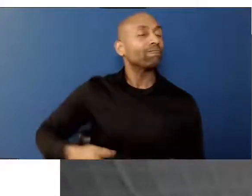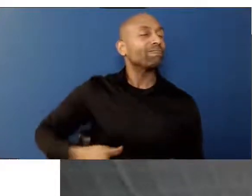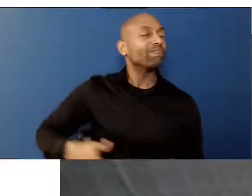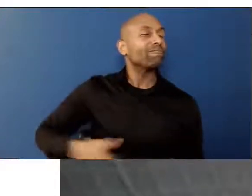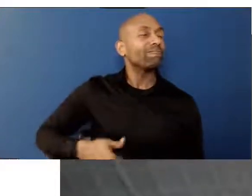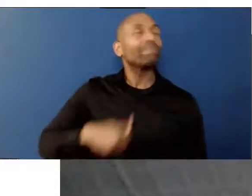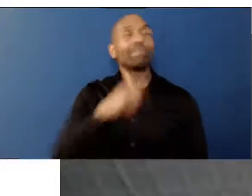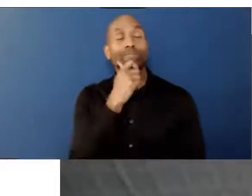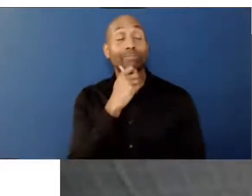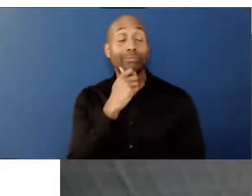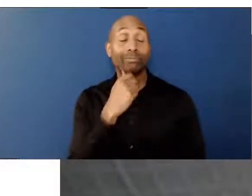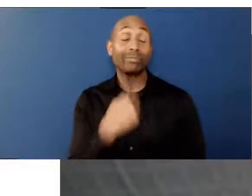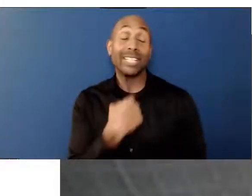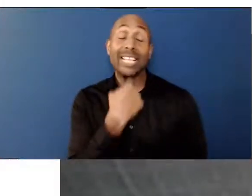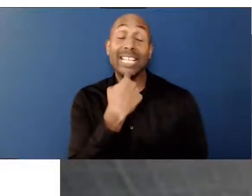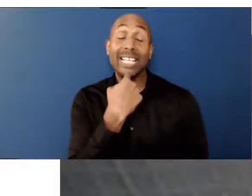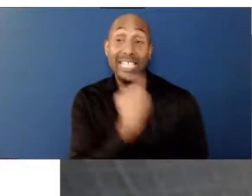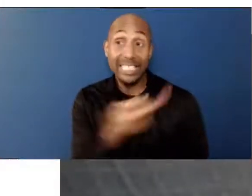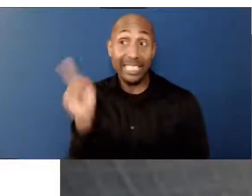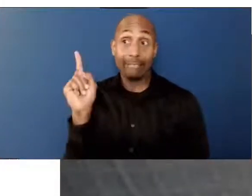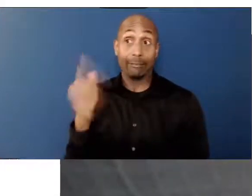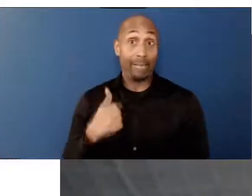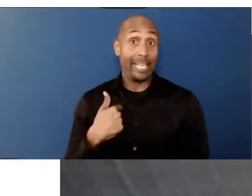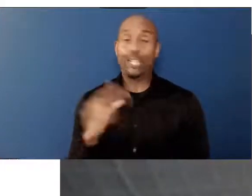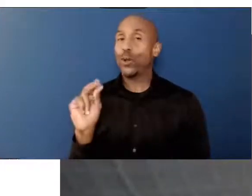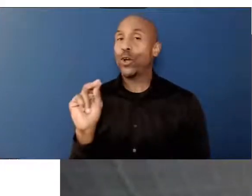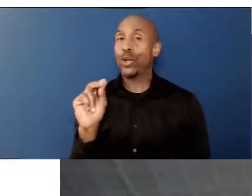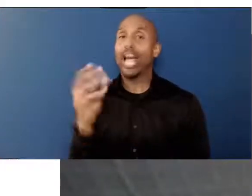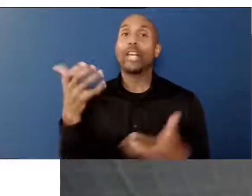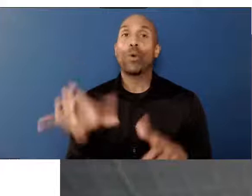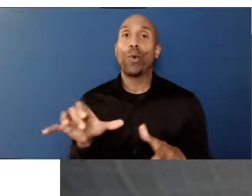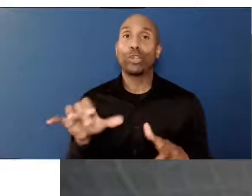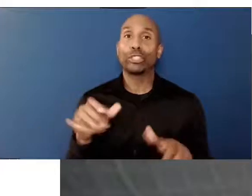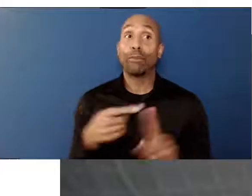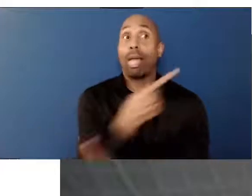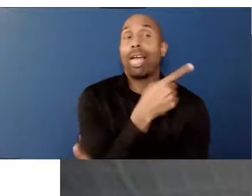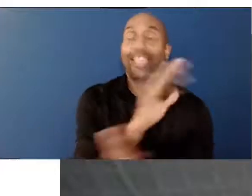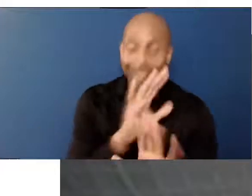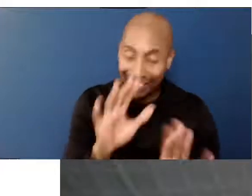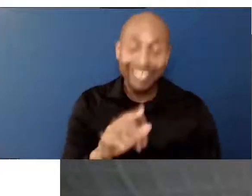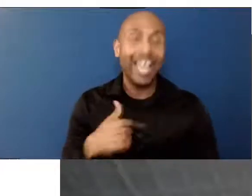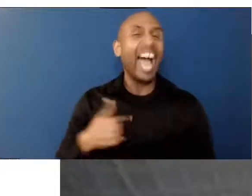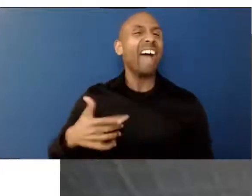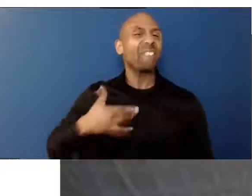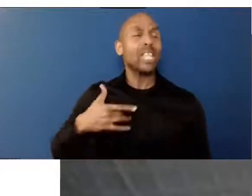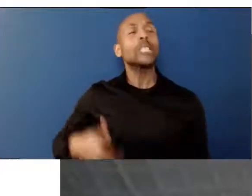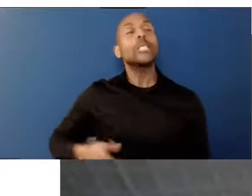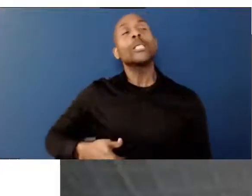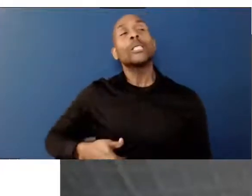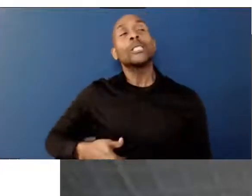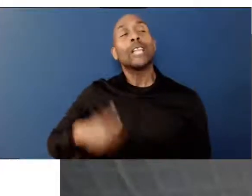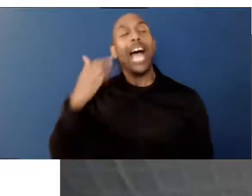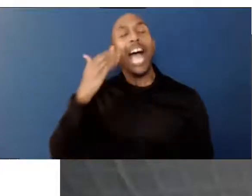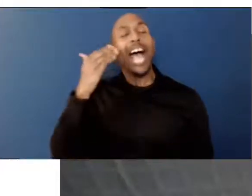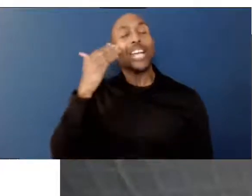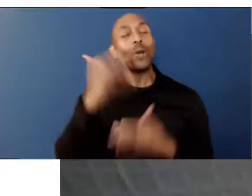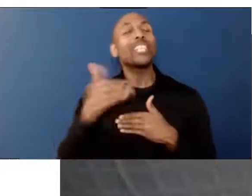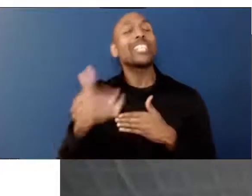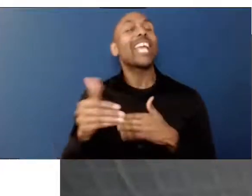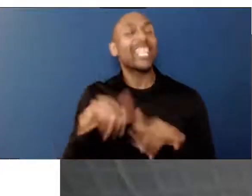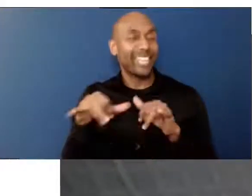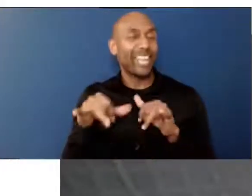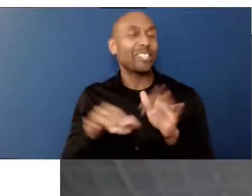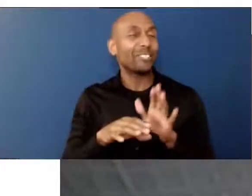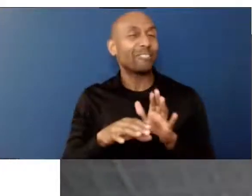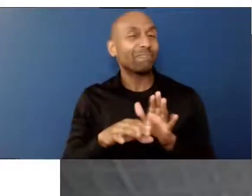bones, and I'm excited for it. And I know that there is a lot of work going on, and So thank you for